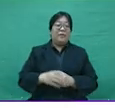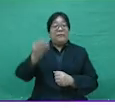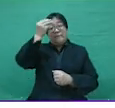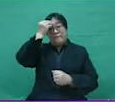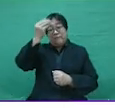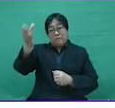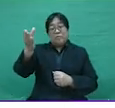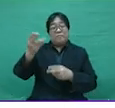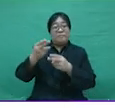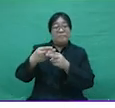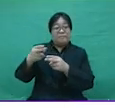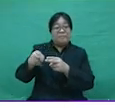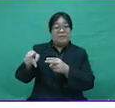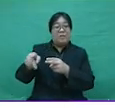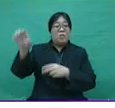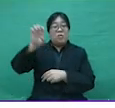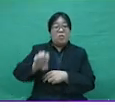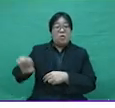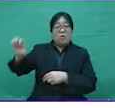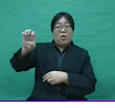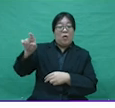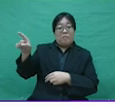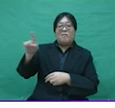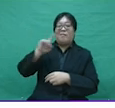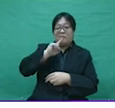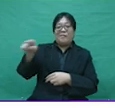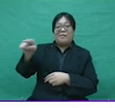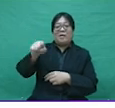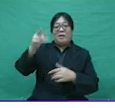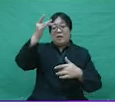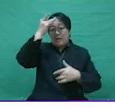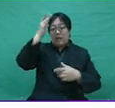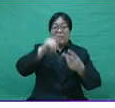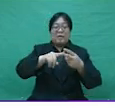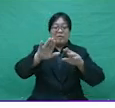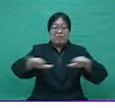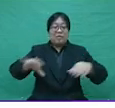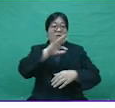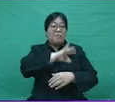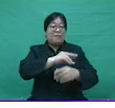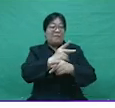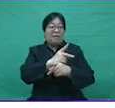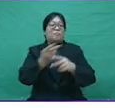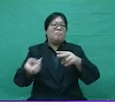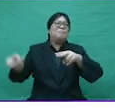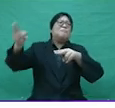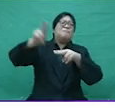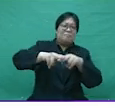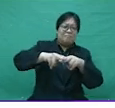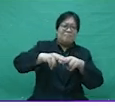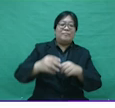Just to mention it quickly, brief, in Europe, it was really that the sickness and childcare benefits have been